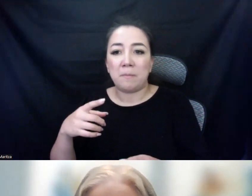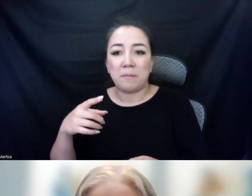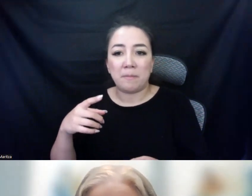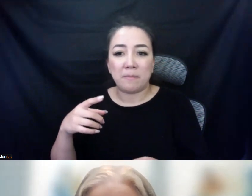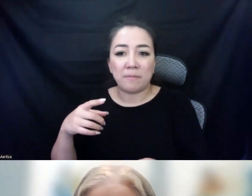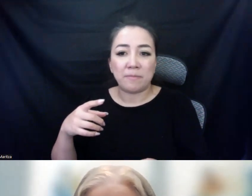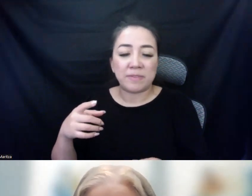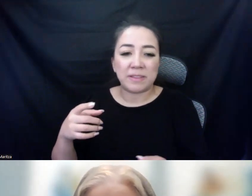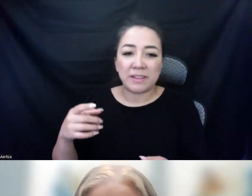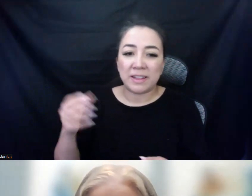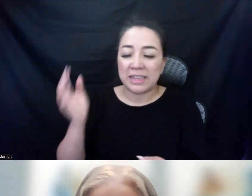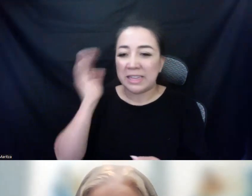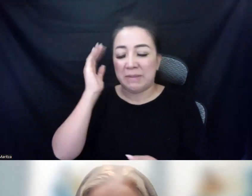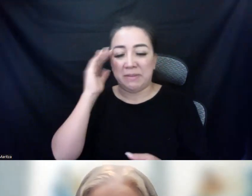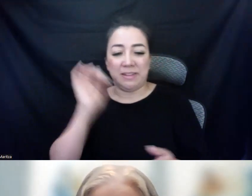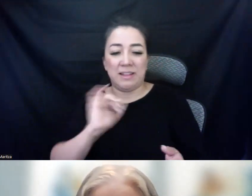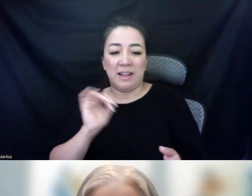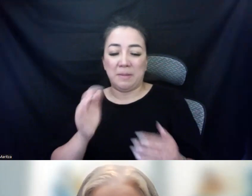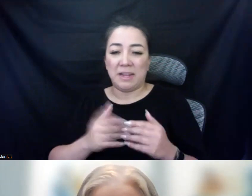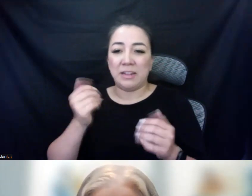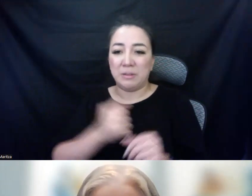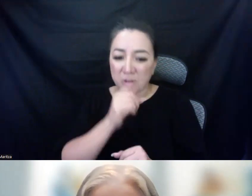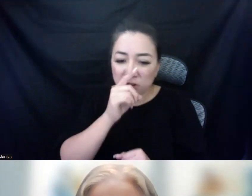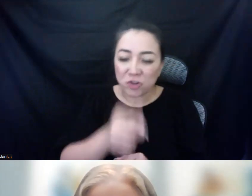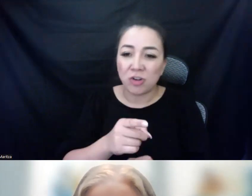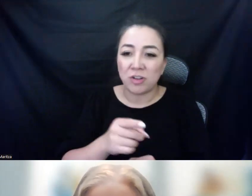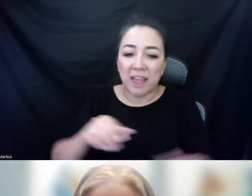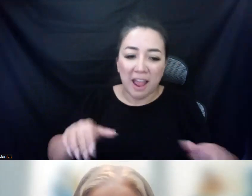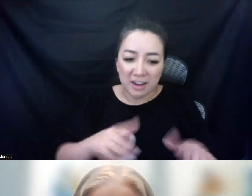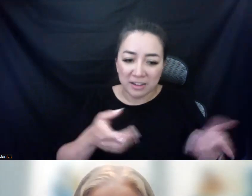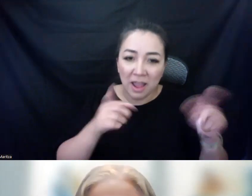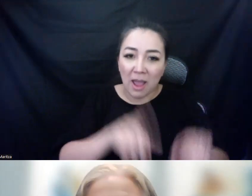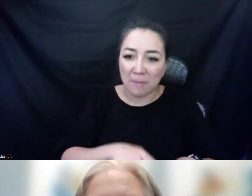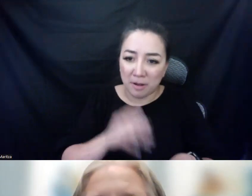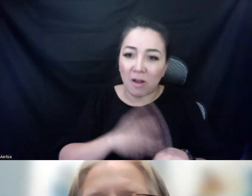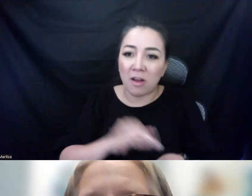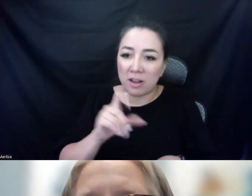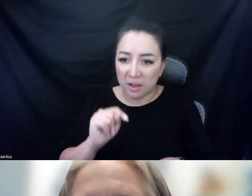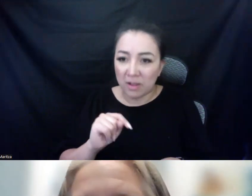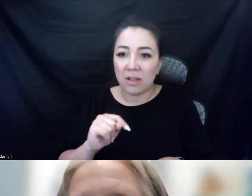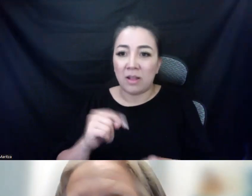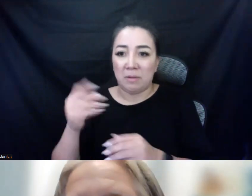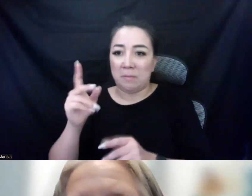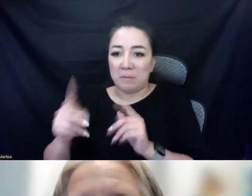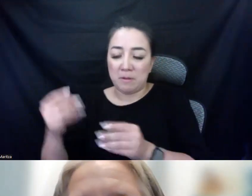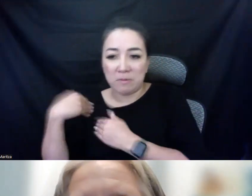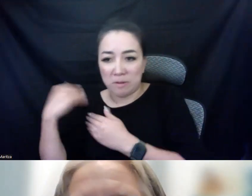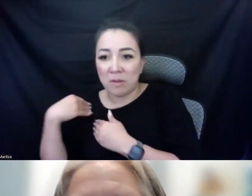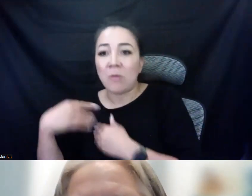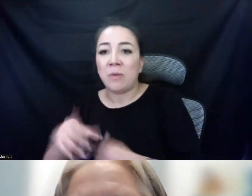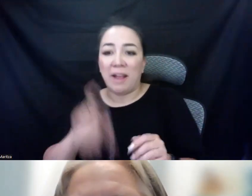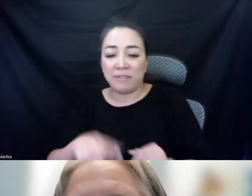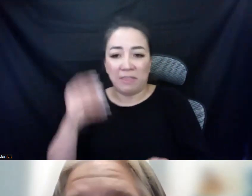like, again, it would be easier to ensure that action is happening on it and hold people accountable. We'll have to think